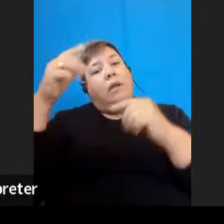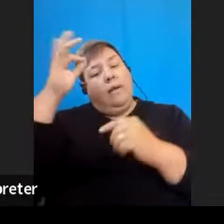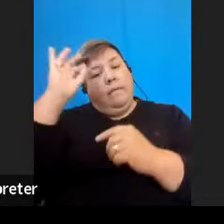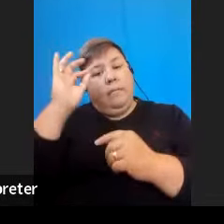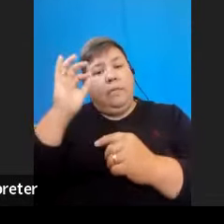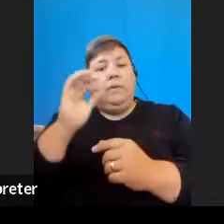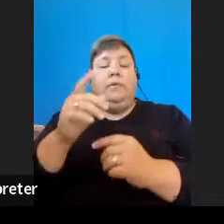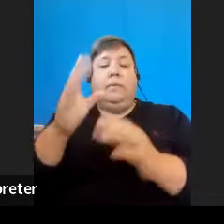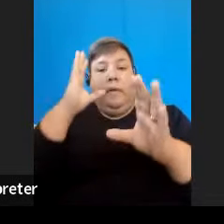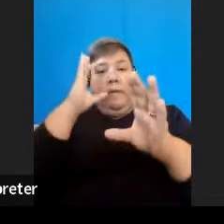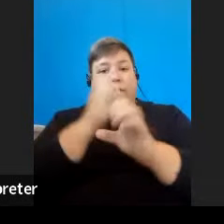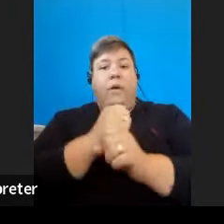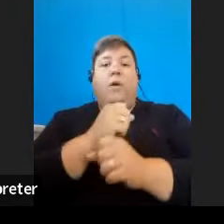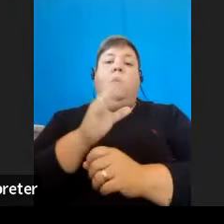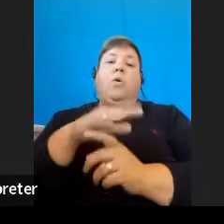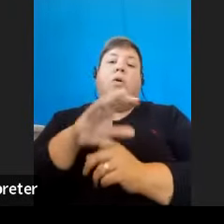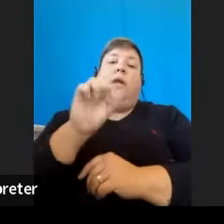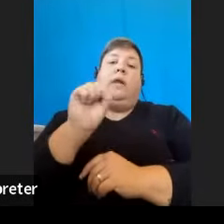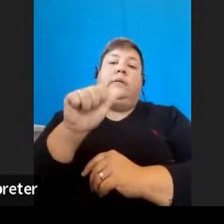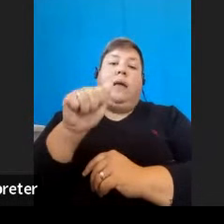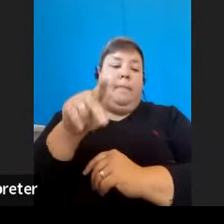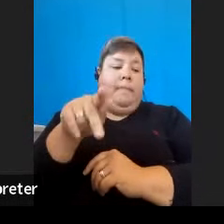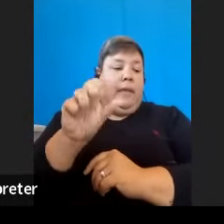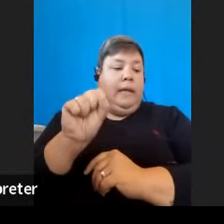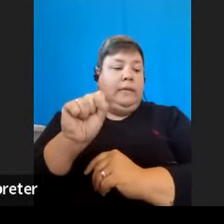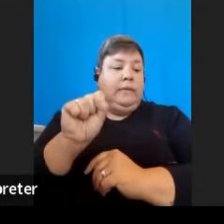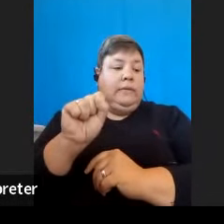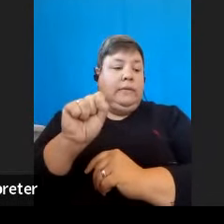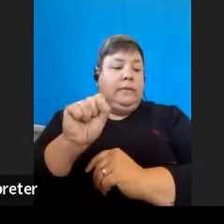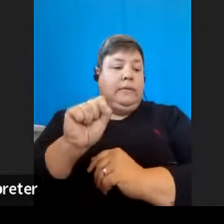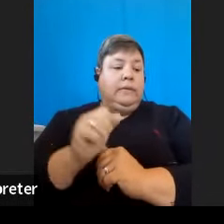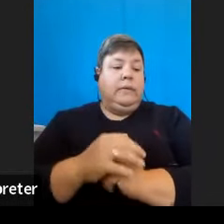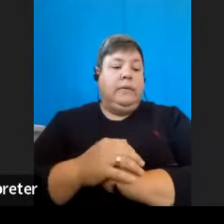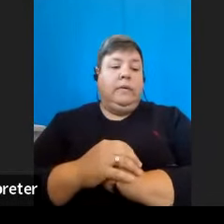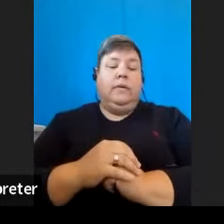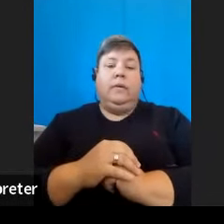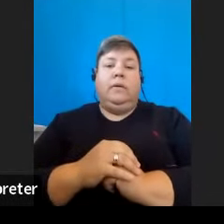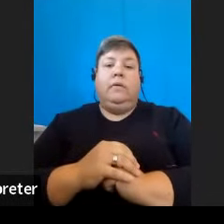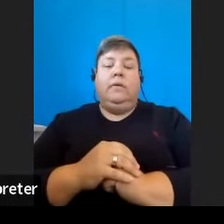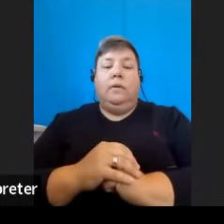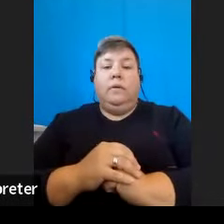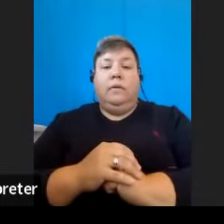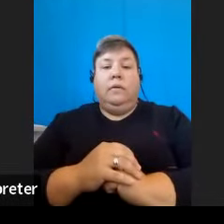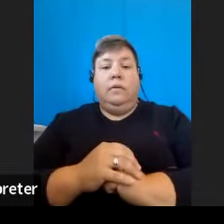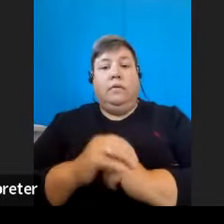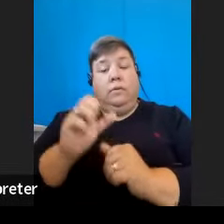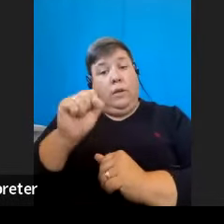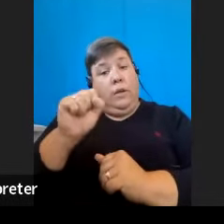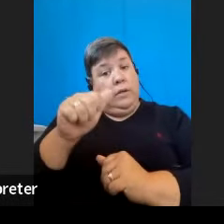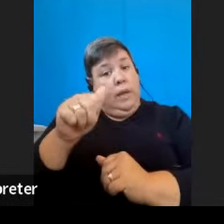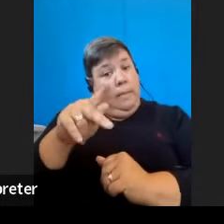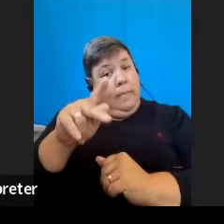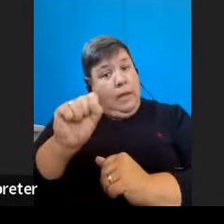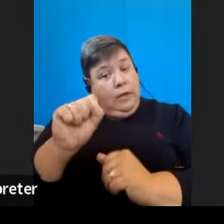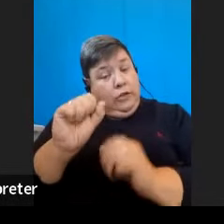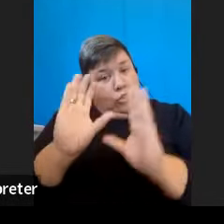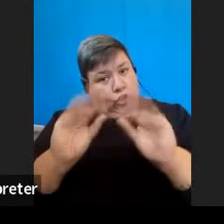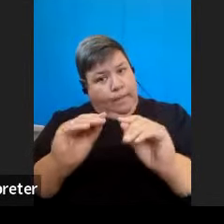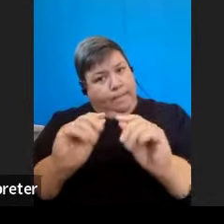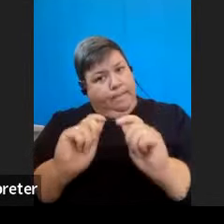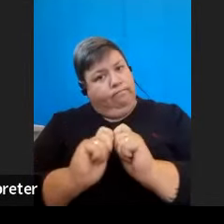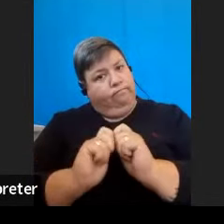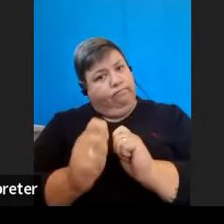focusing on the SAPS. It says SAPS stops accosting companies. They do not